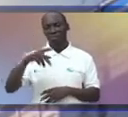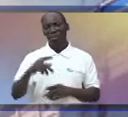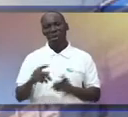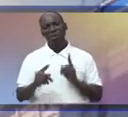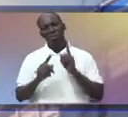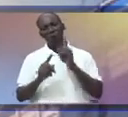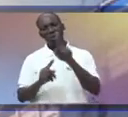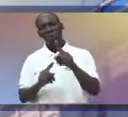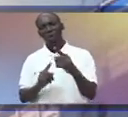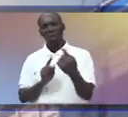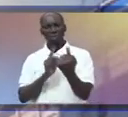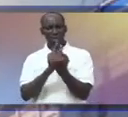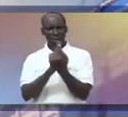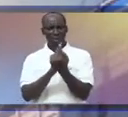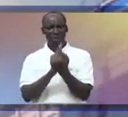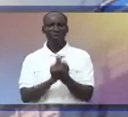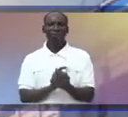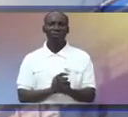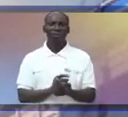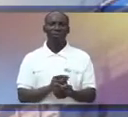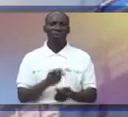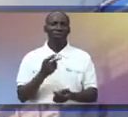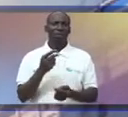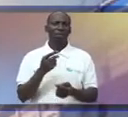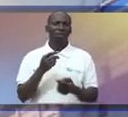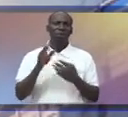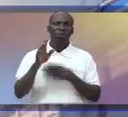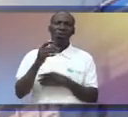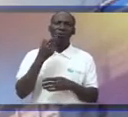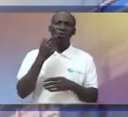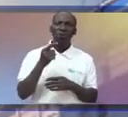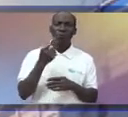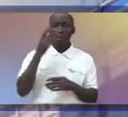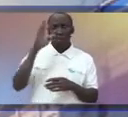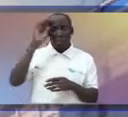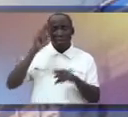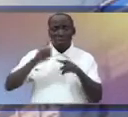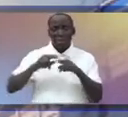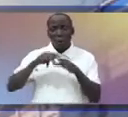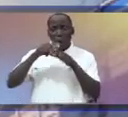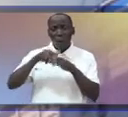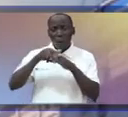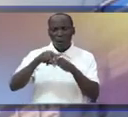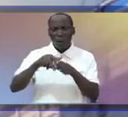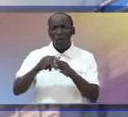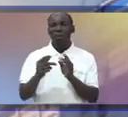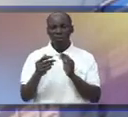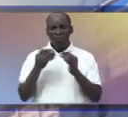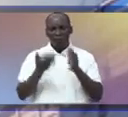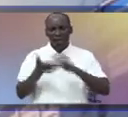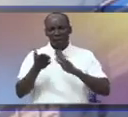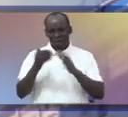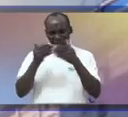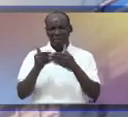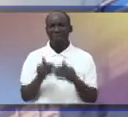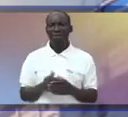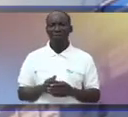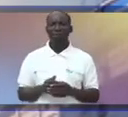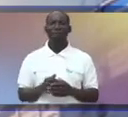ne ho ɔduruu hɔ no ɔte sɛ ethiopiani no ɔrekenkan isaia nwoma nso ɔnte ase ɔbisae sɛ owura wote deɛ wokenkan no ase